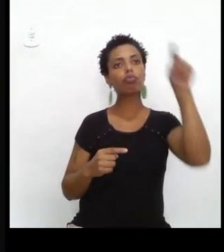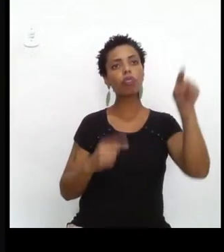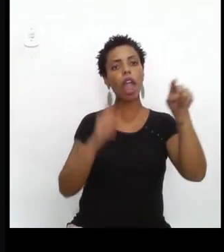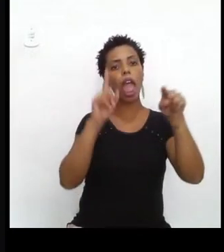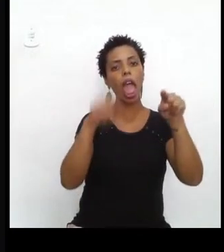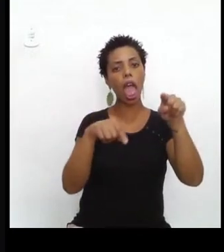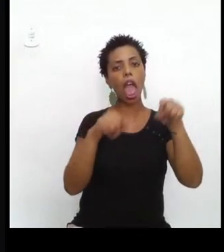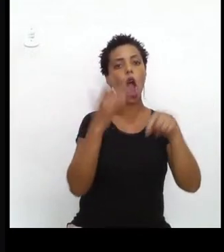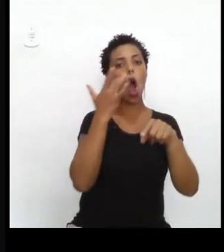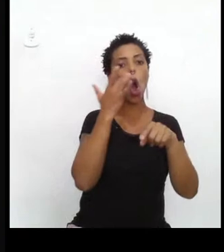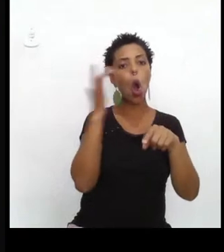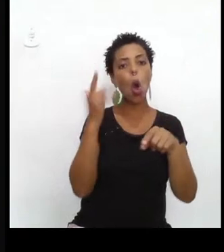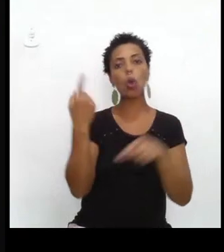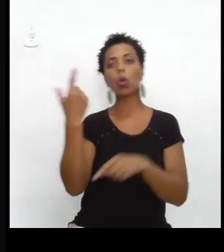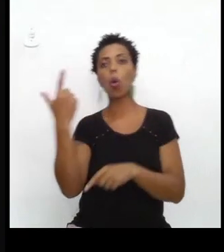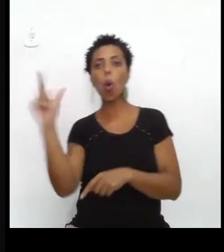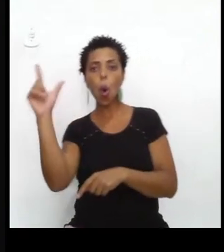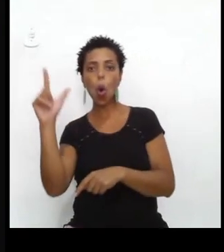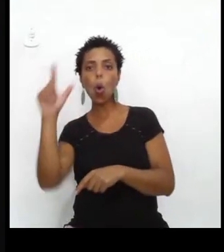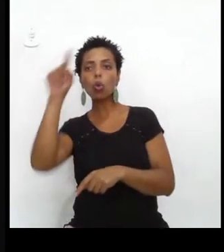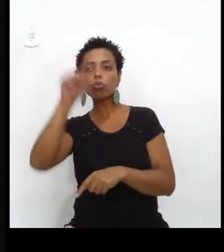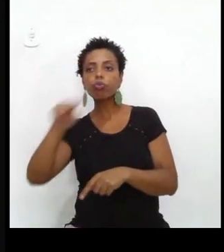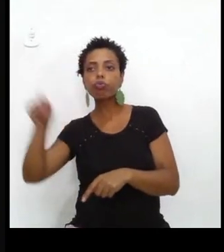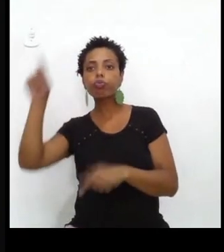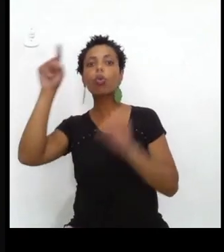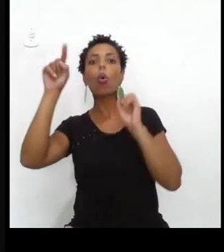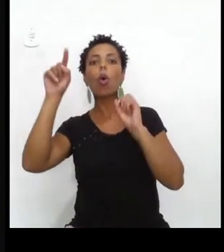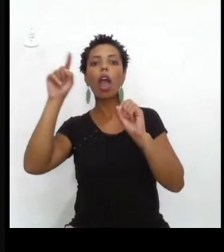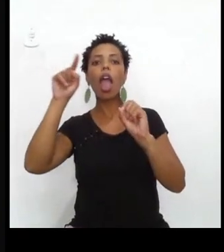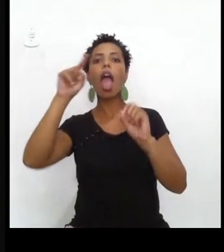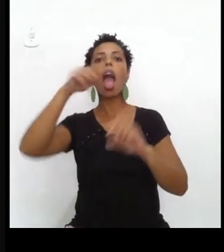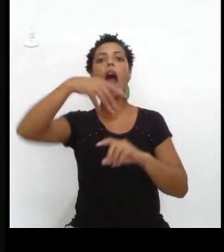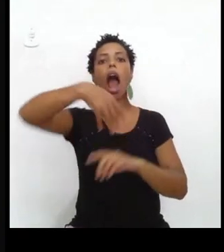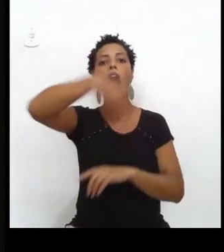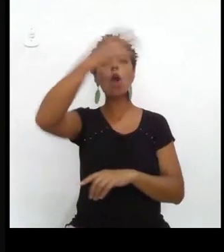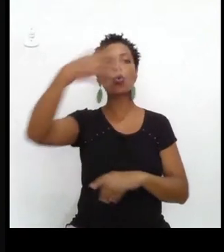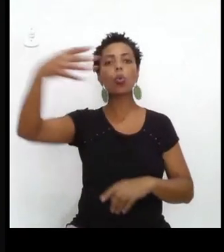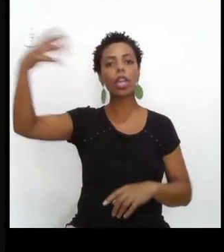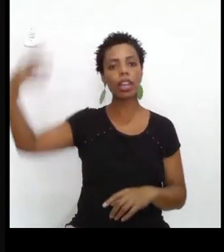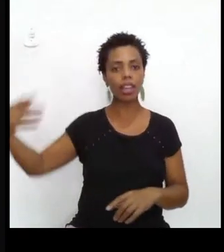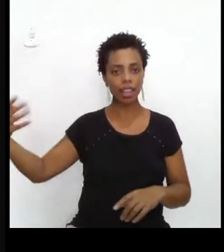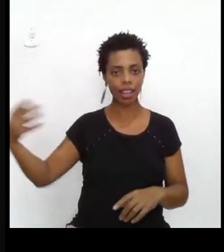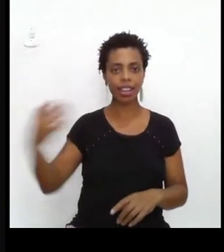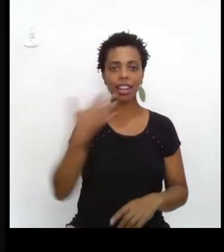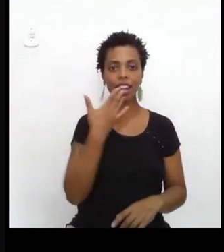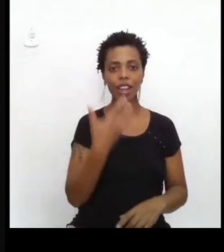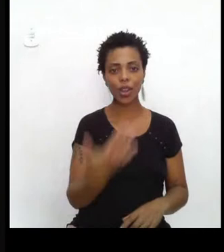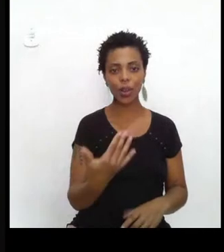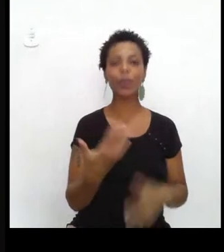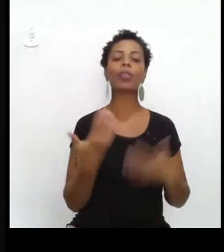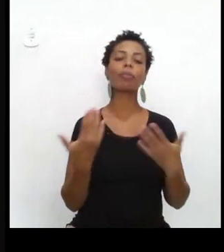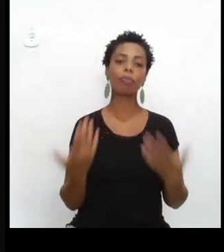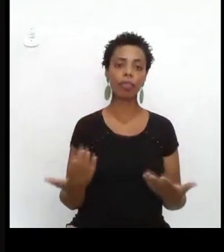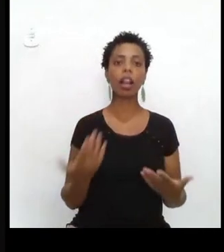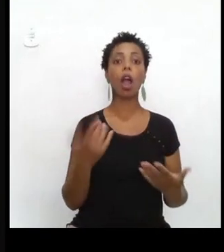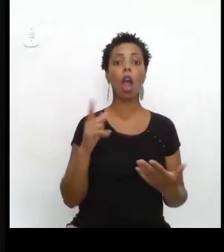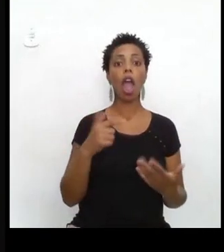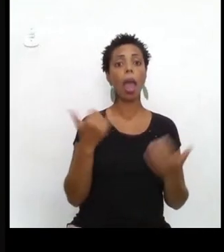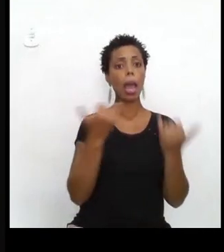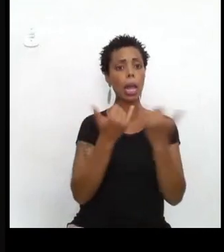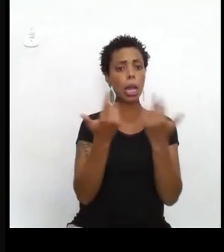and perfectly and Hide options will affect and still we thing in